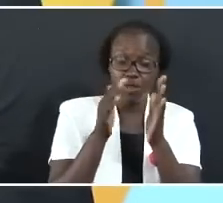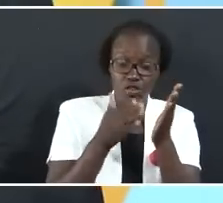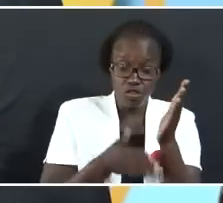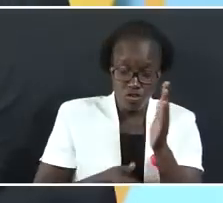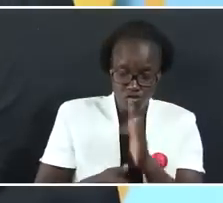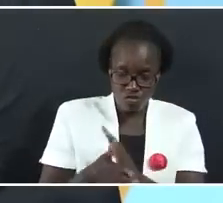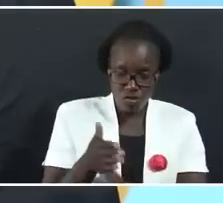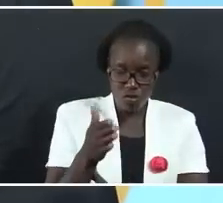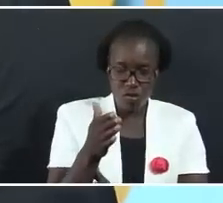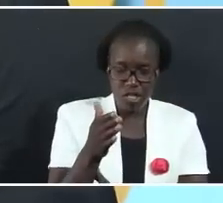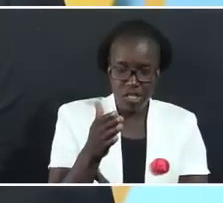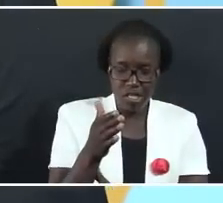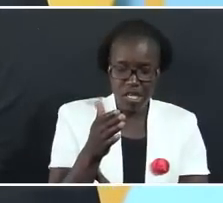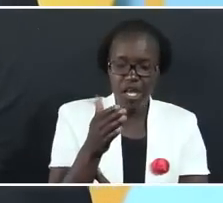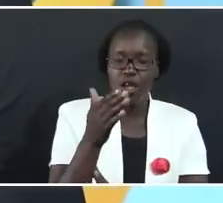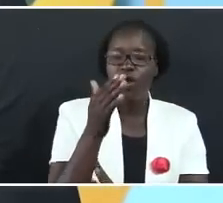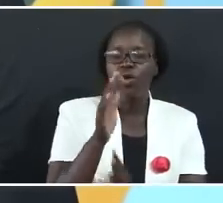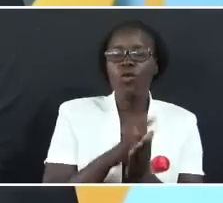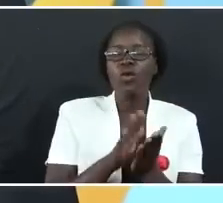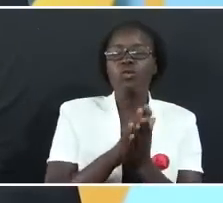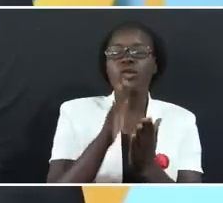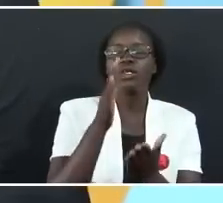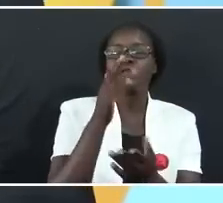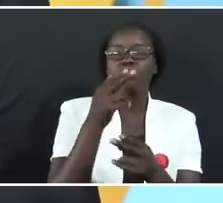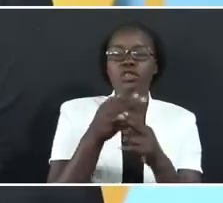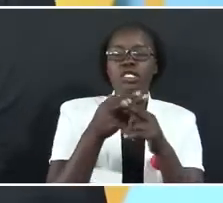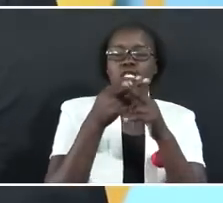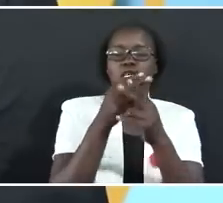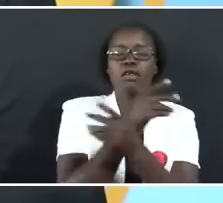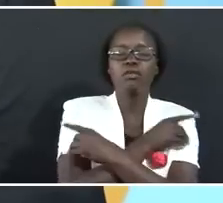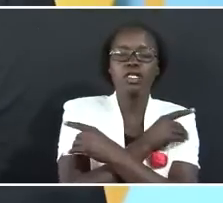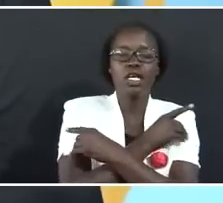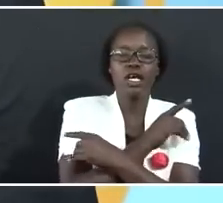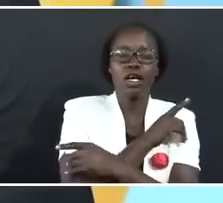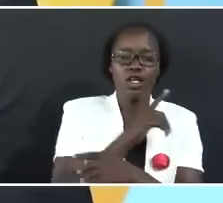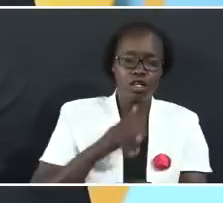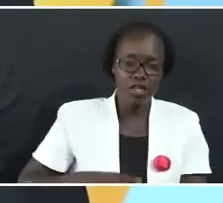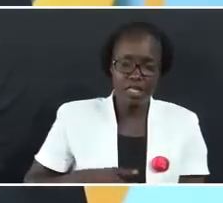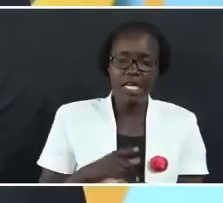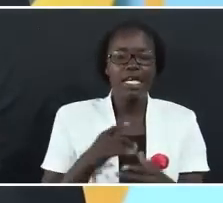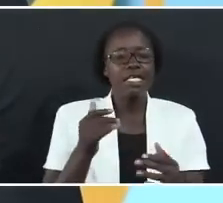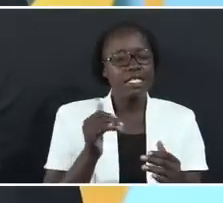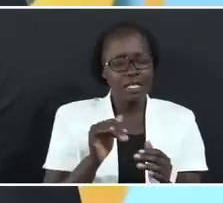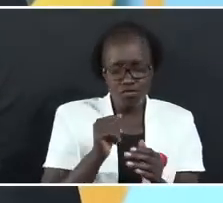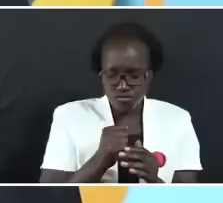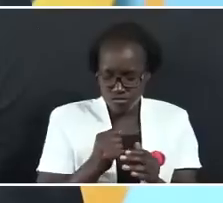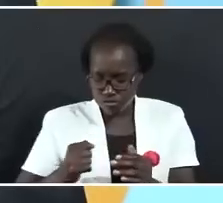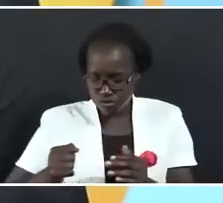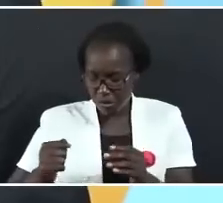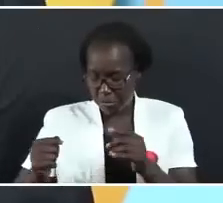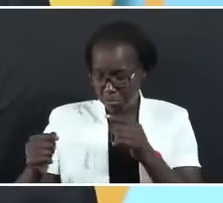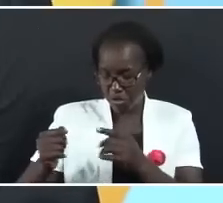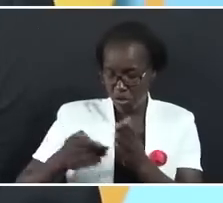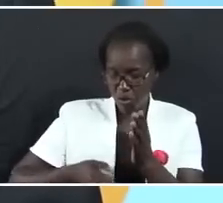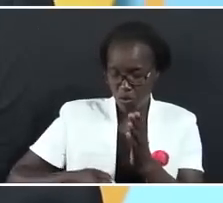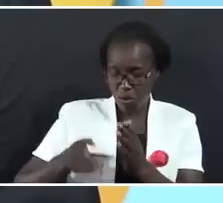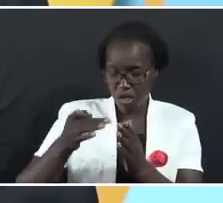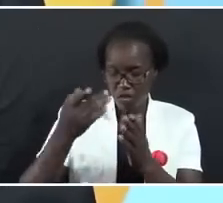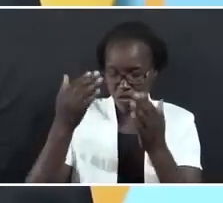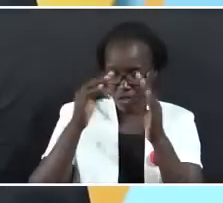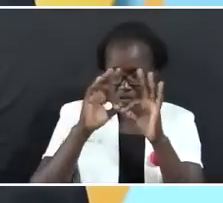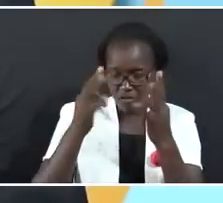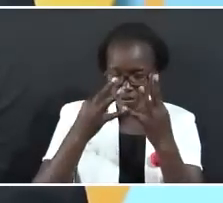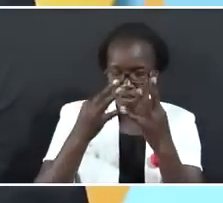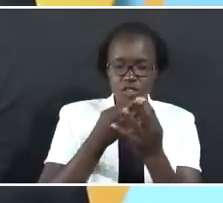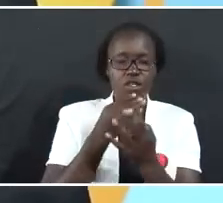week. We praise your name, dear Lord, that you set aside this week for the families and